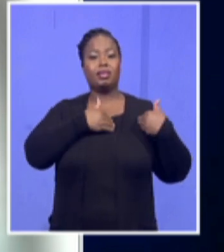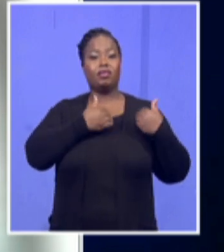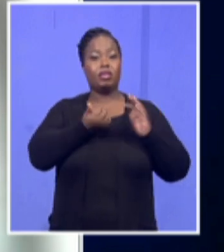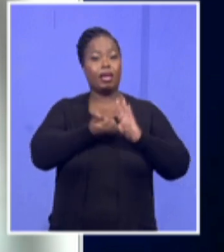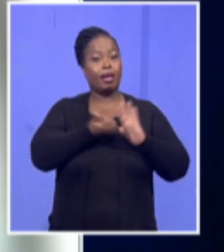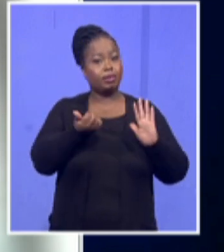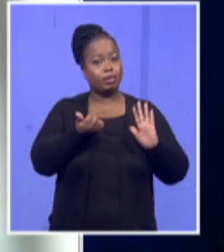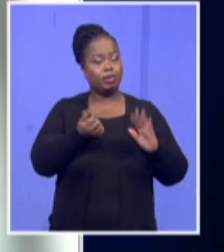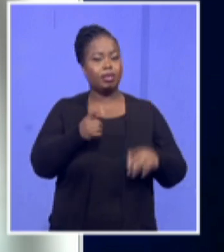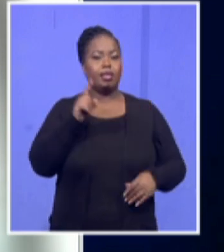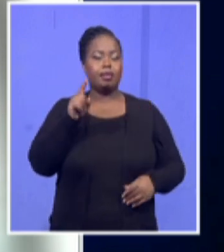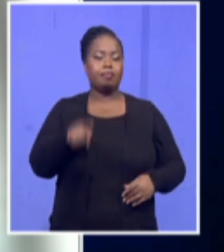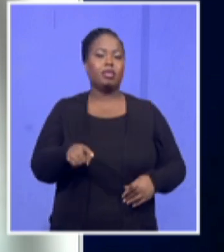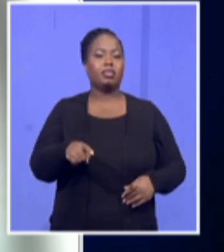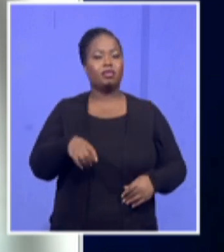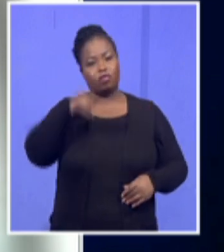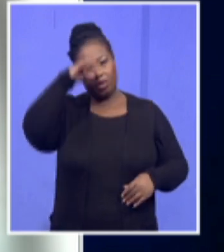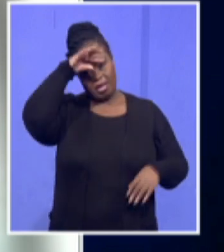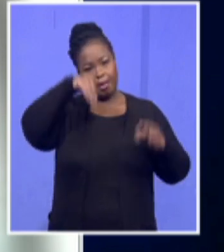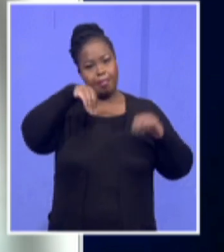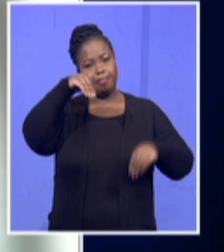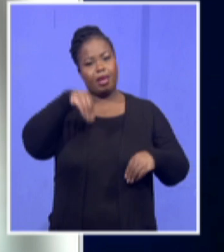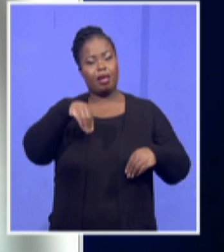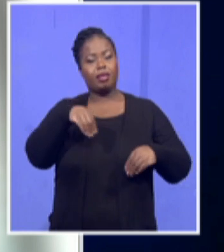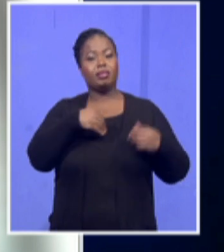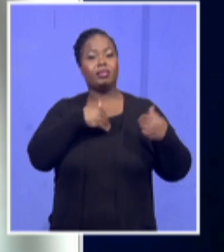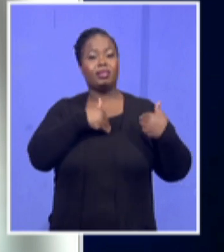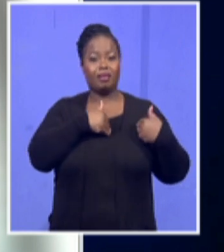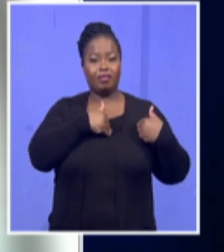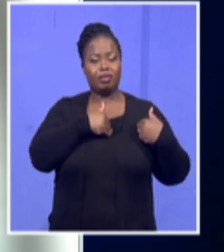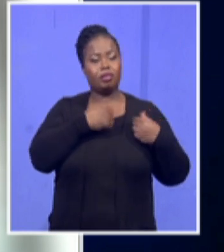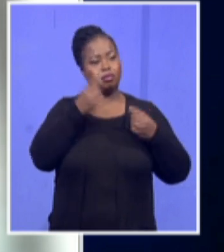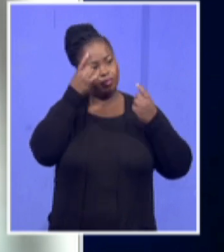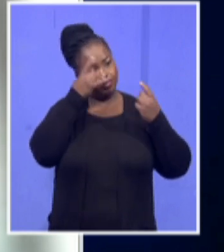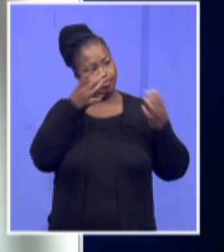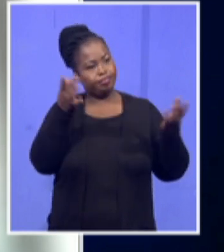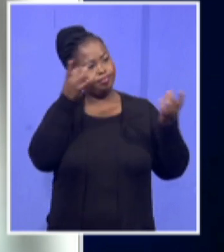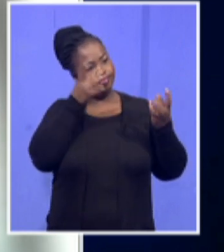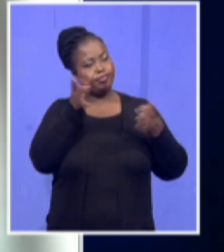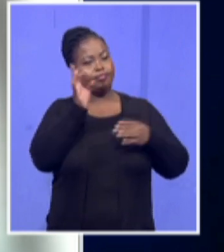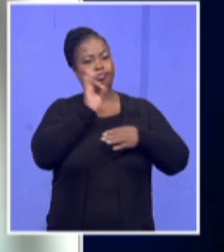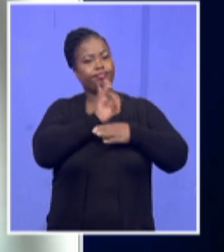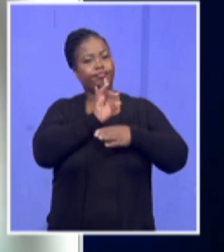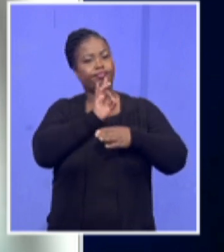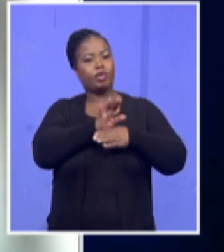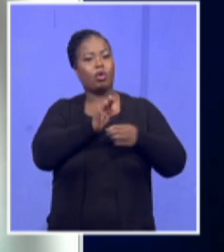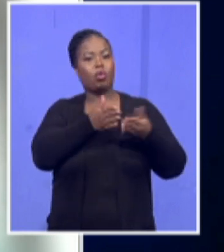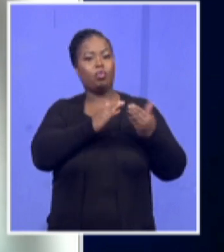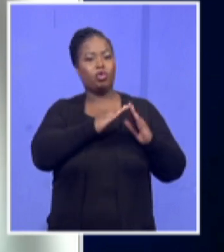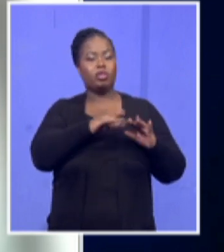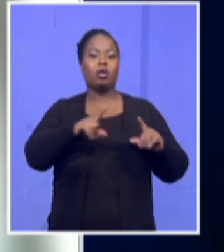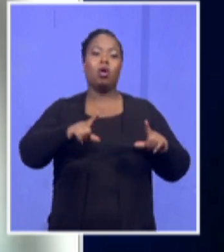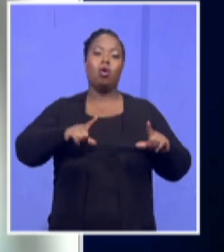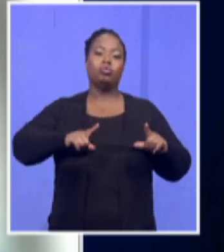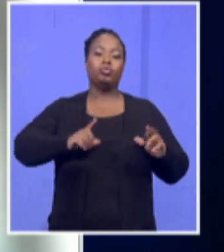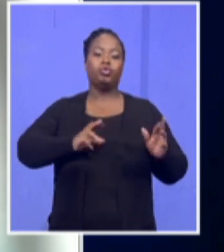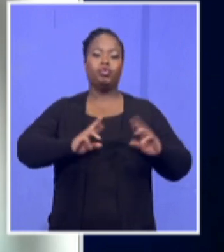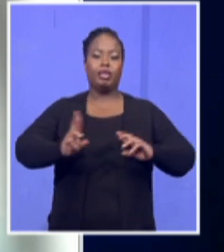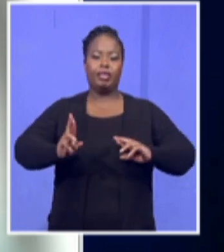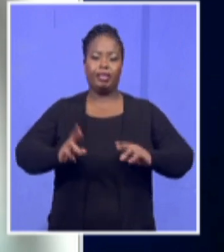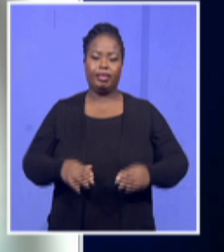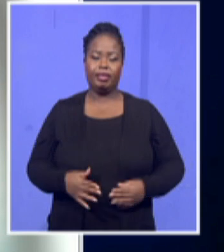mine safety and tailing safety to the community so that they will always be prepared. And then, of course,